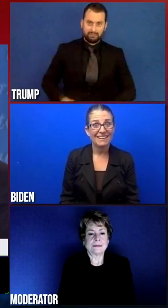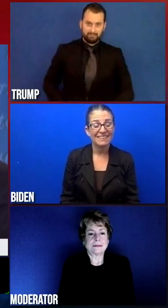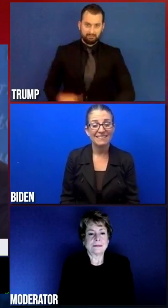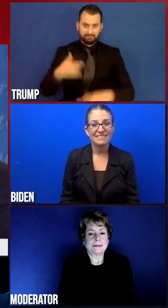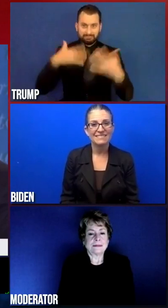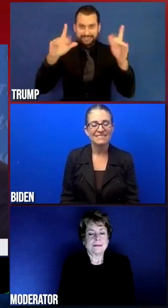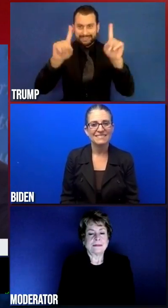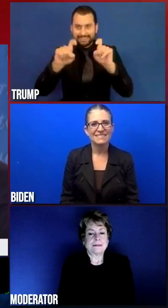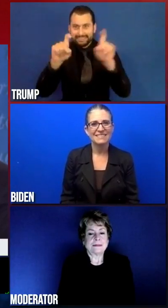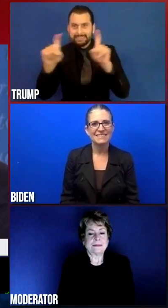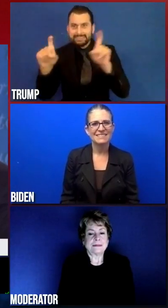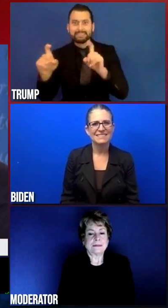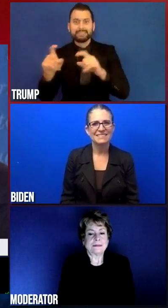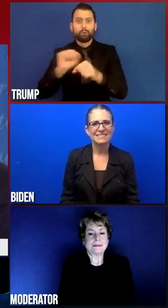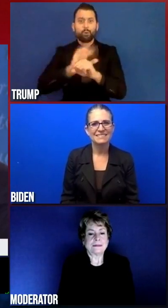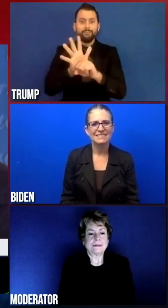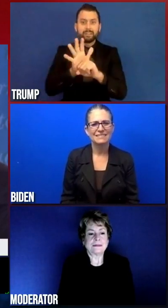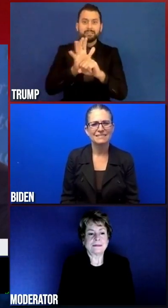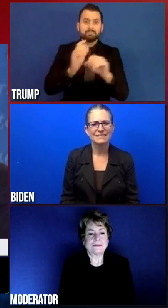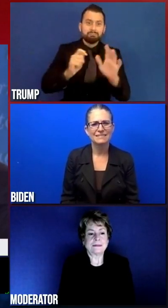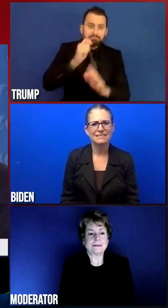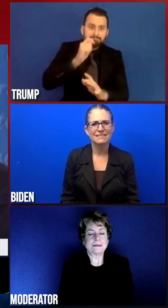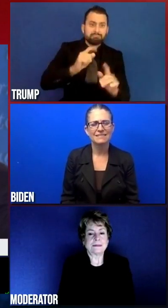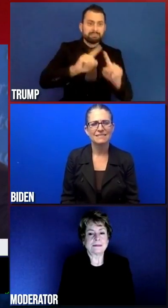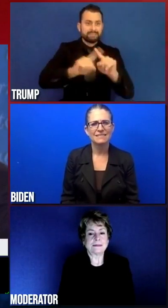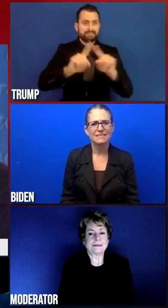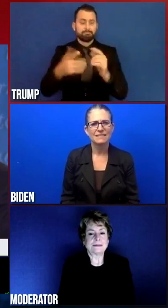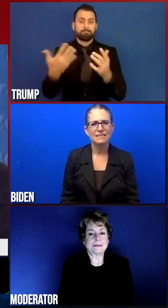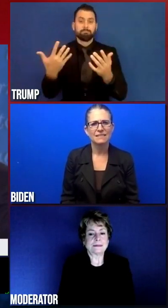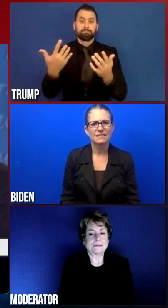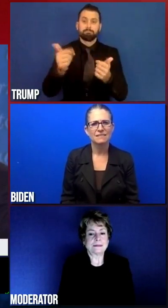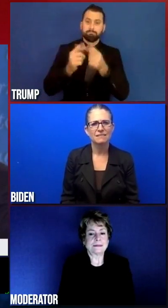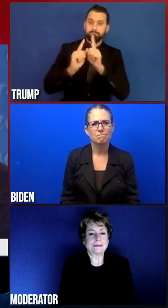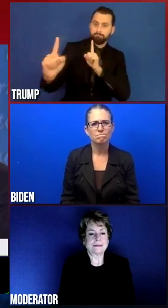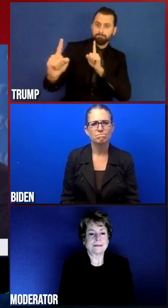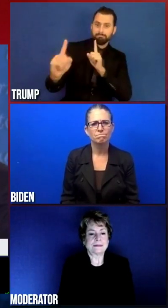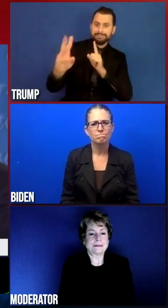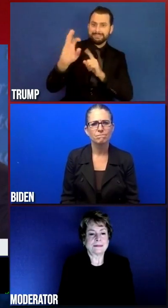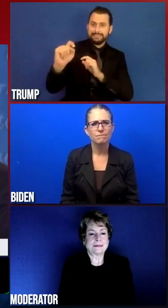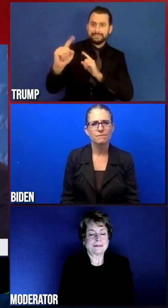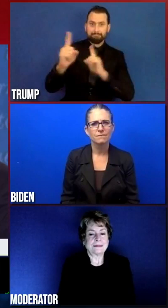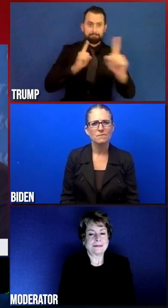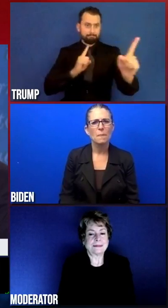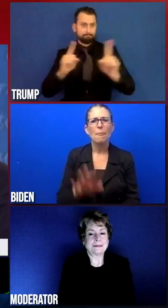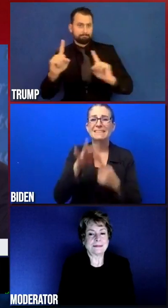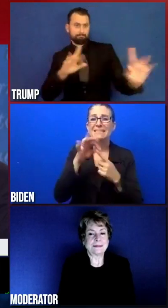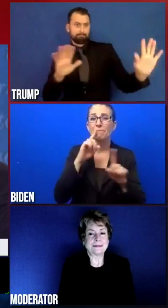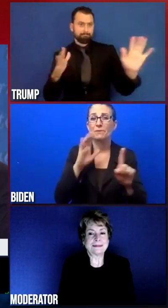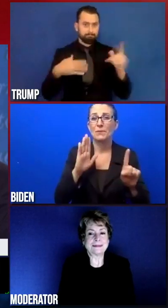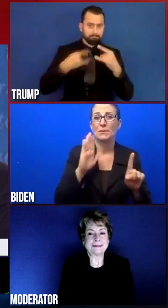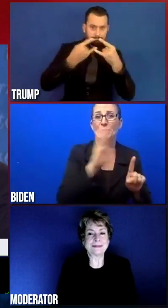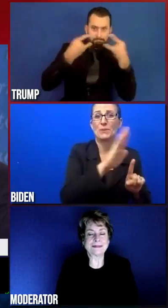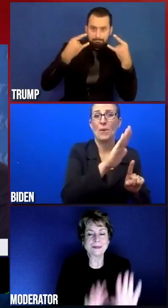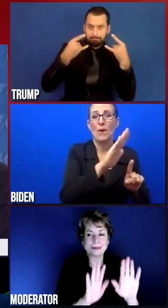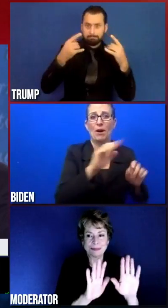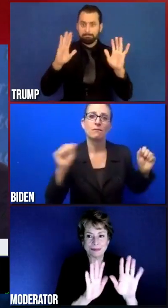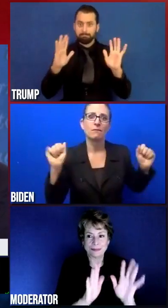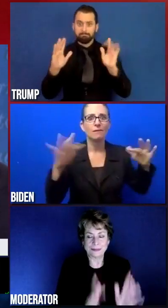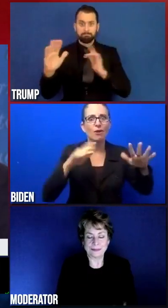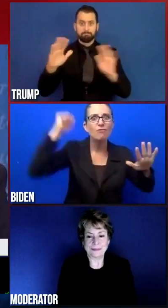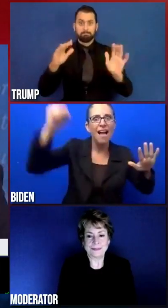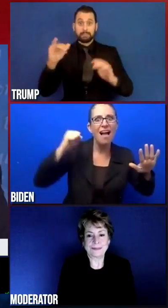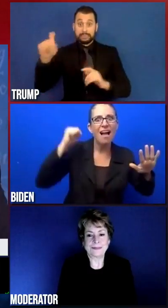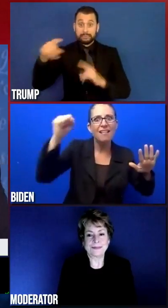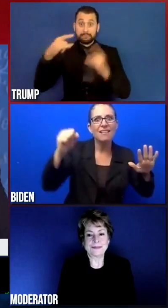But I Just wear like your masks rallies. when needed. When needed, I wear masks. Okay, let me ask. I don't wear masks like him. Every time you see him, he's got a mask. He